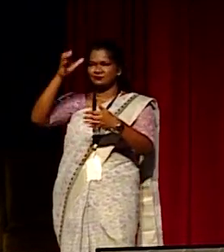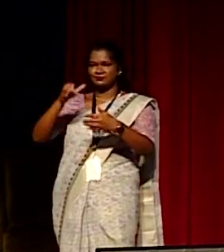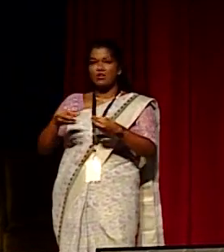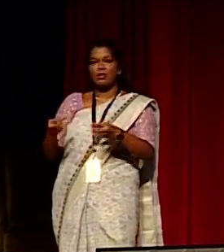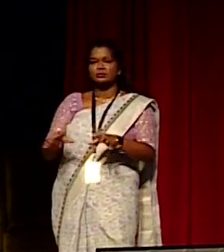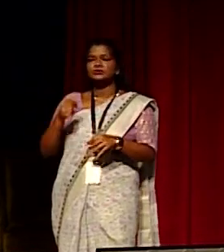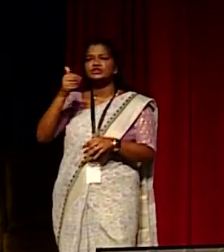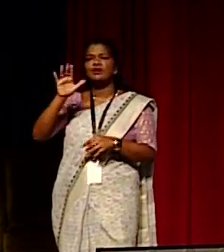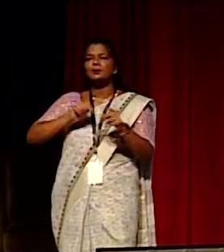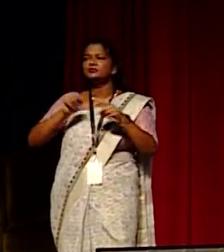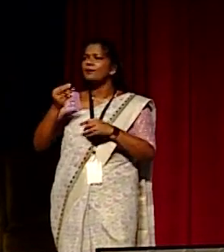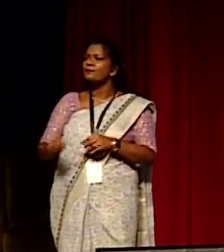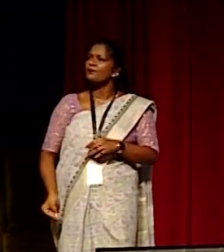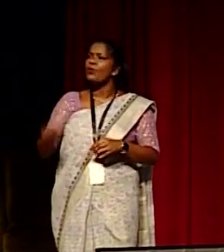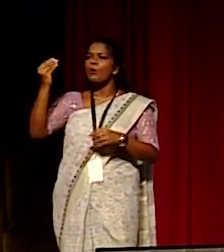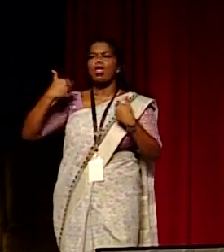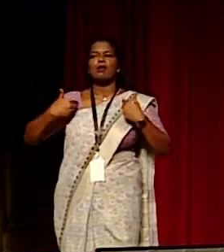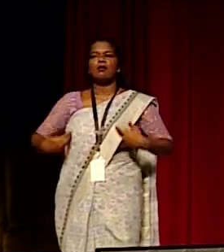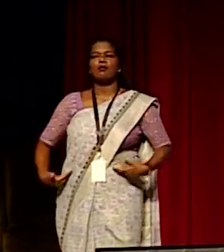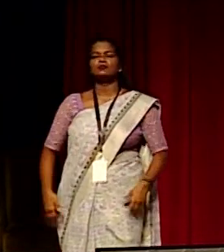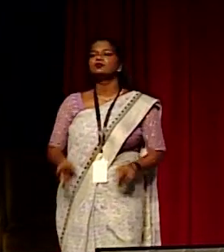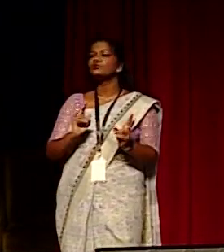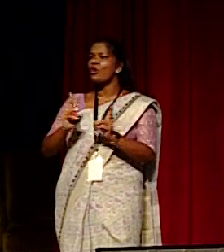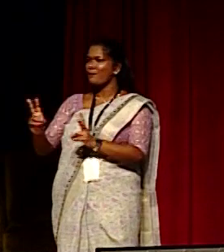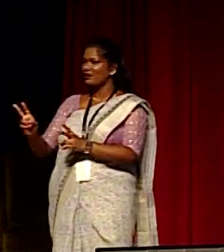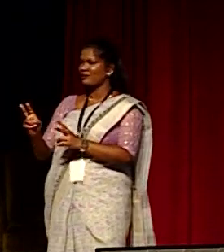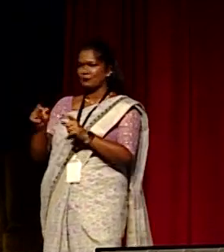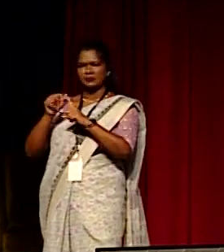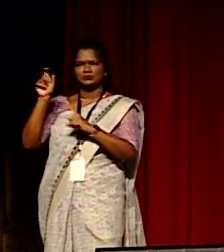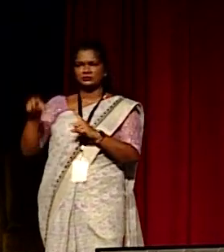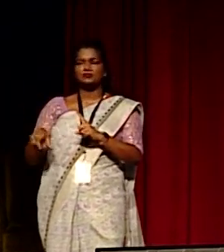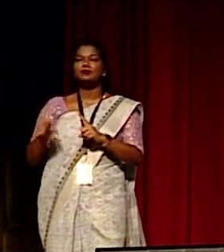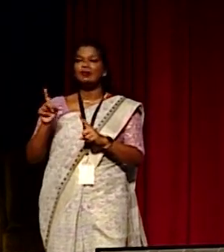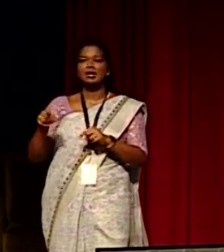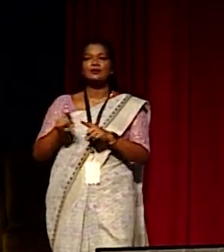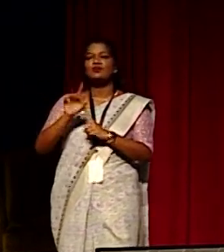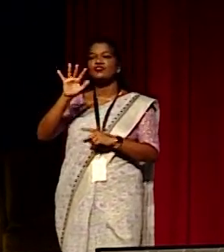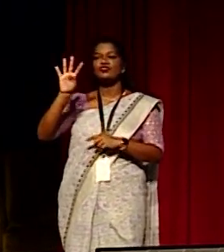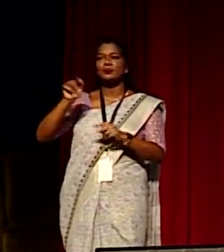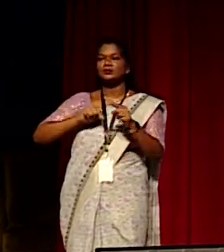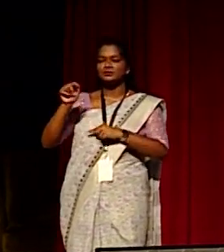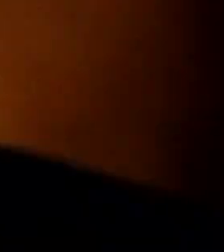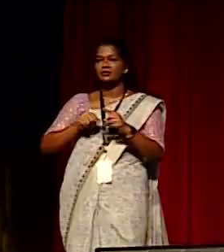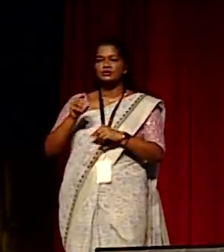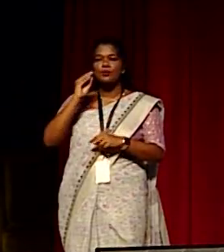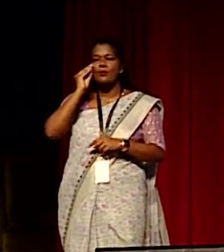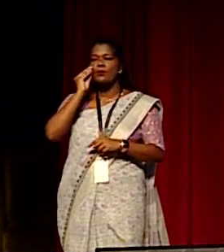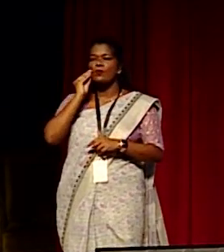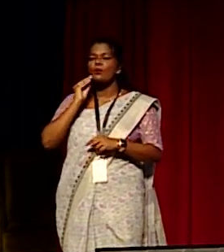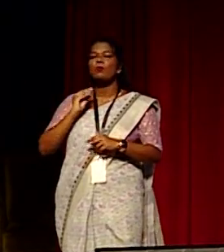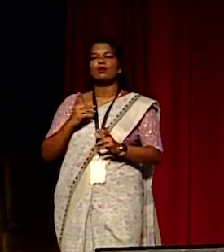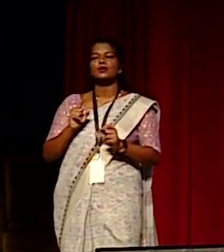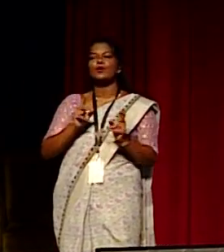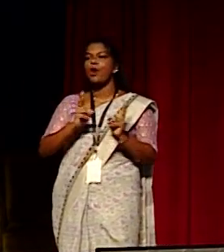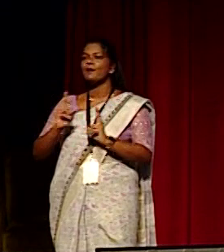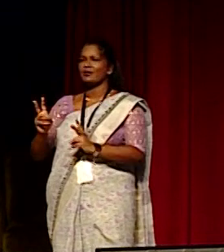consumes 65% more energy than a normal person and is 54% slower than a normal